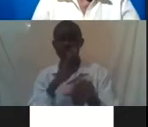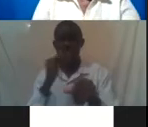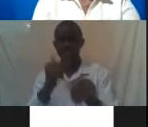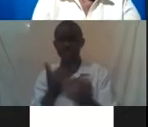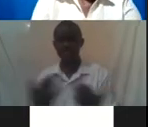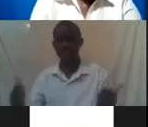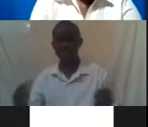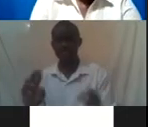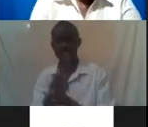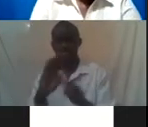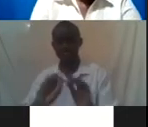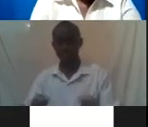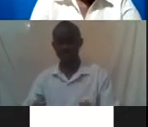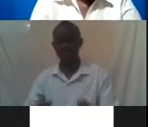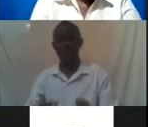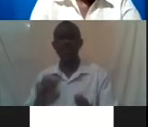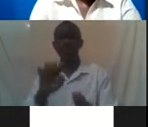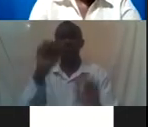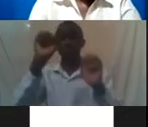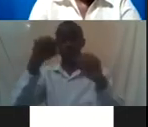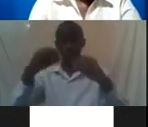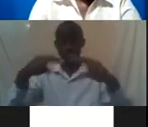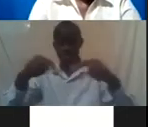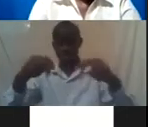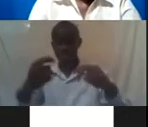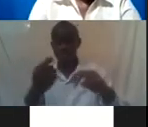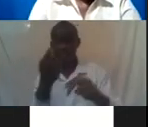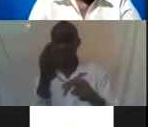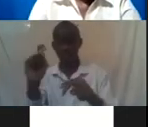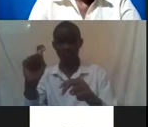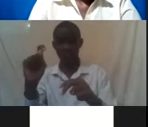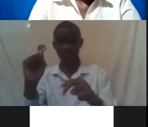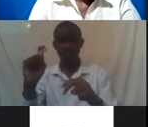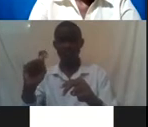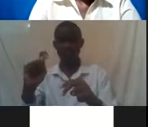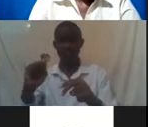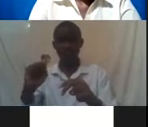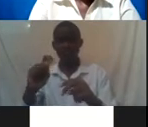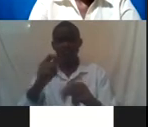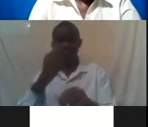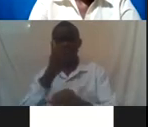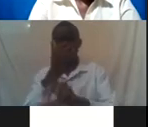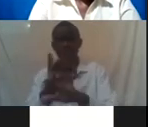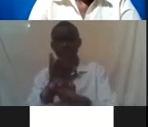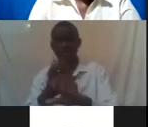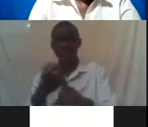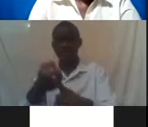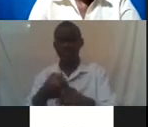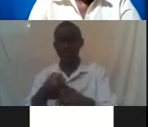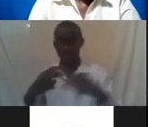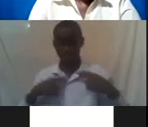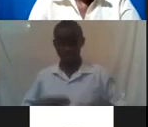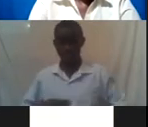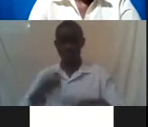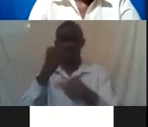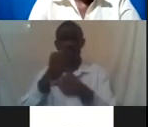to look at the complaints coming from the health workers. They are